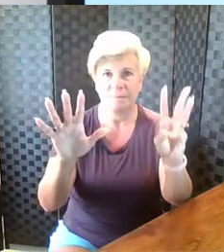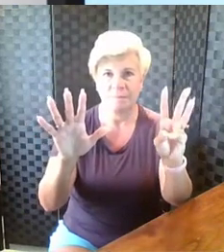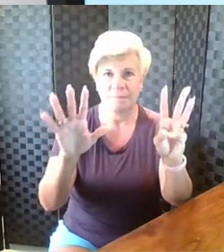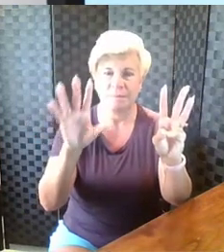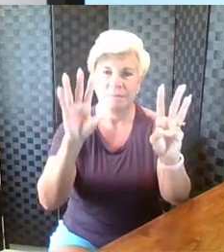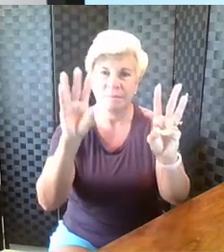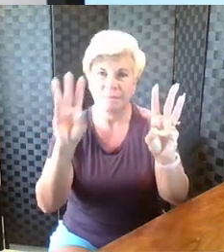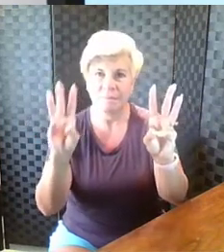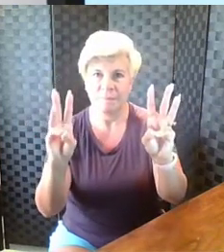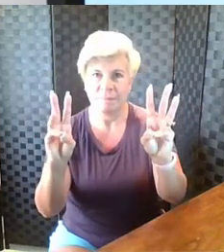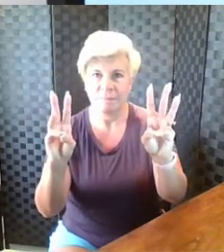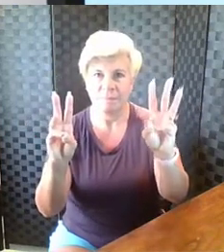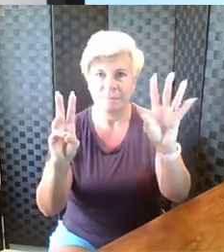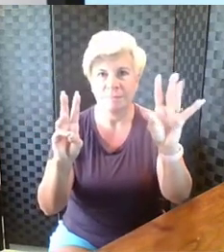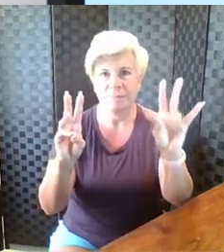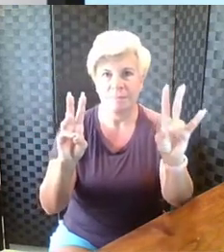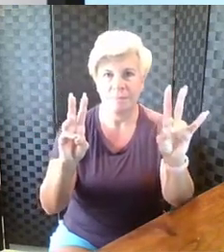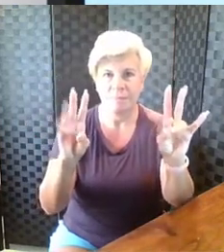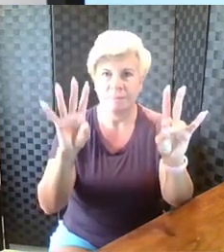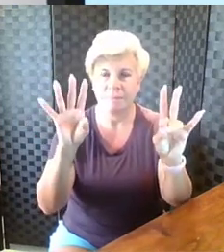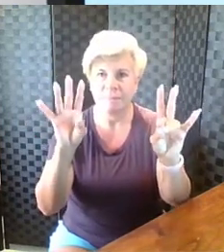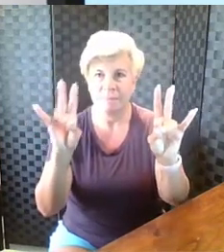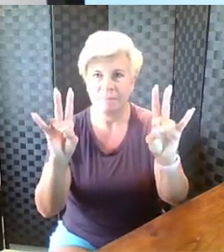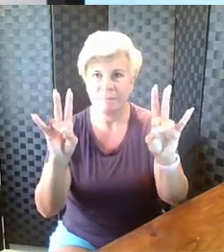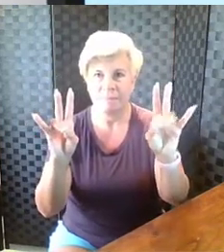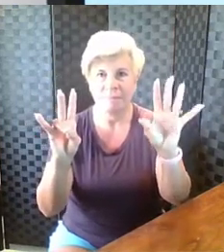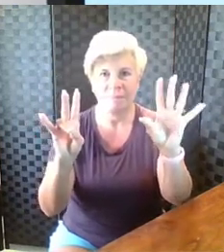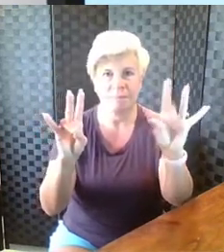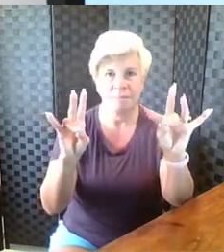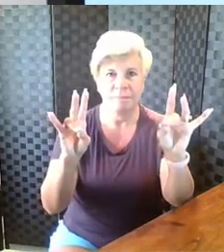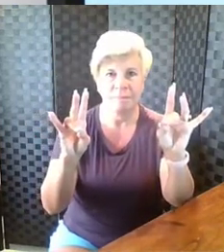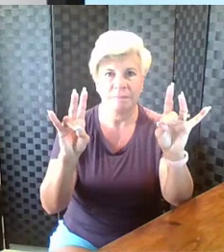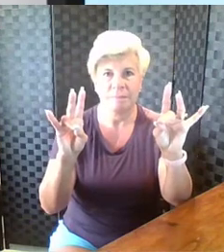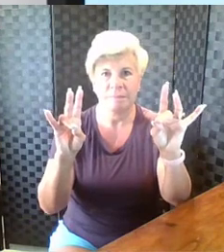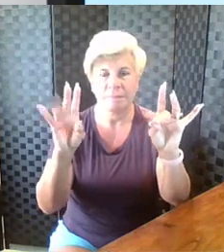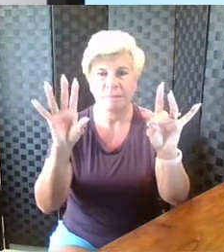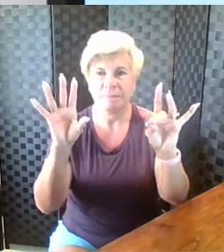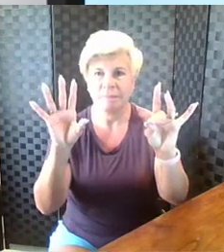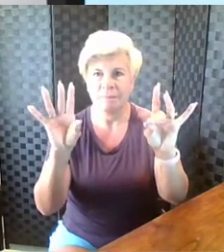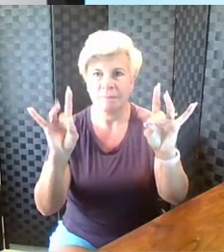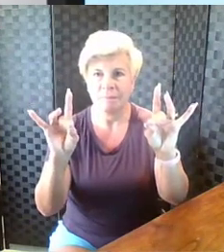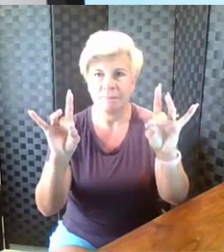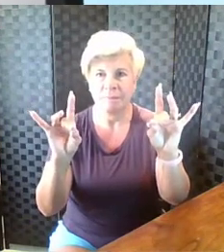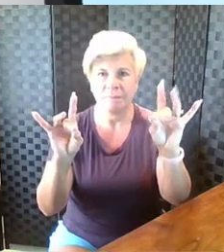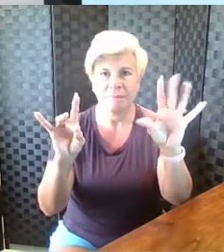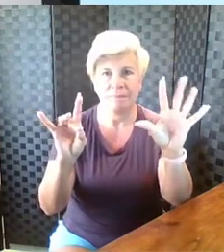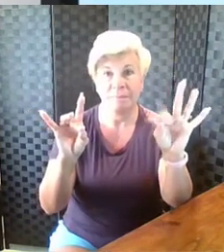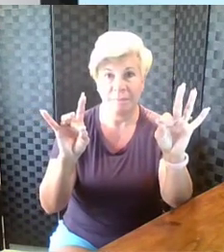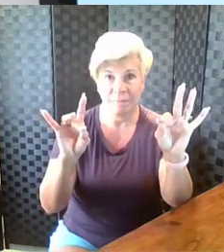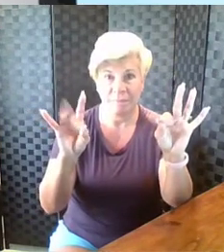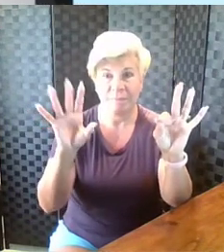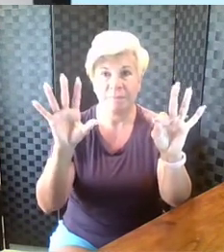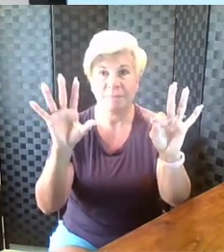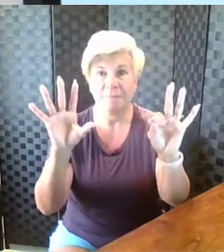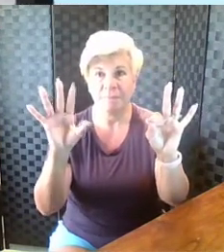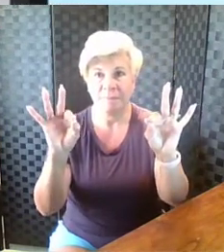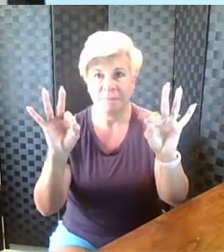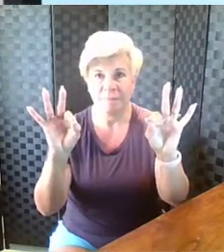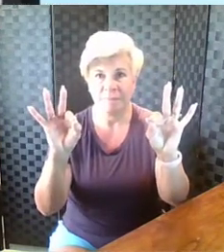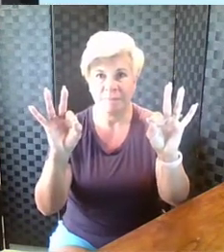5, 6, 6, 7, 7, 8, 8,